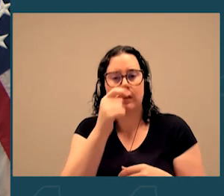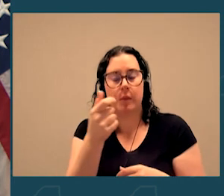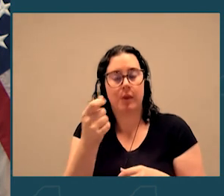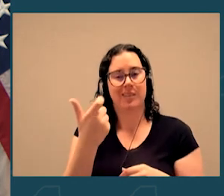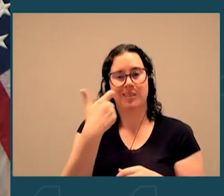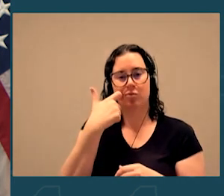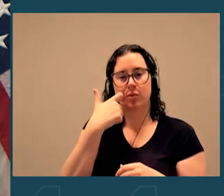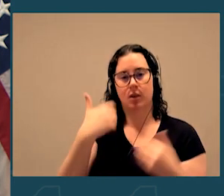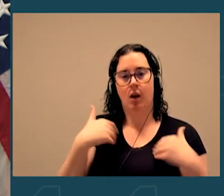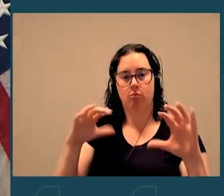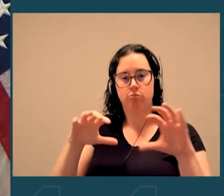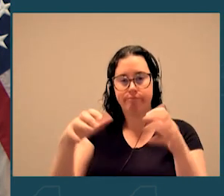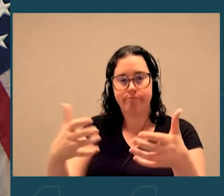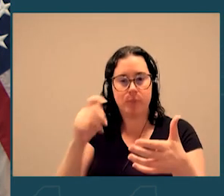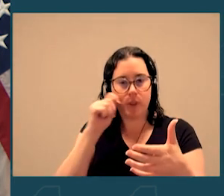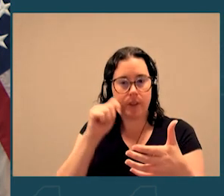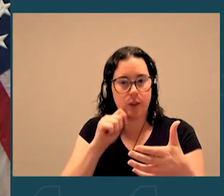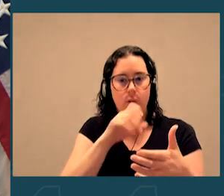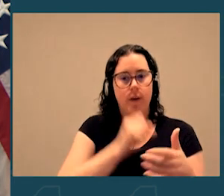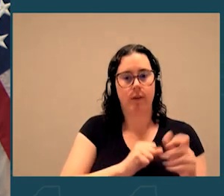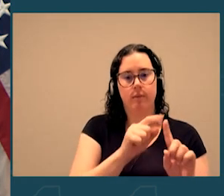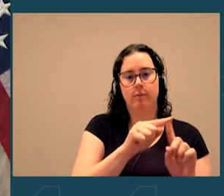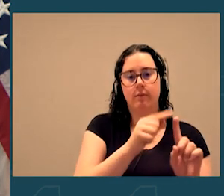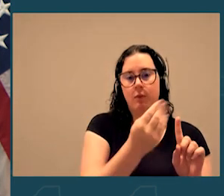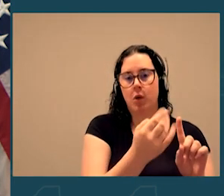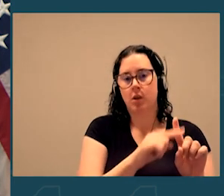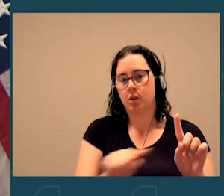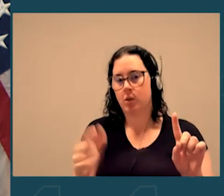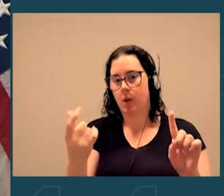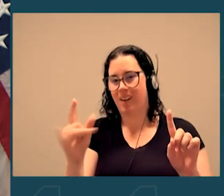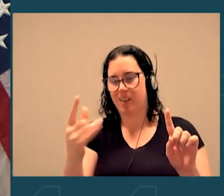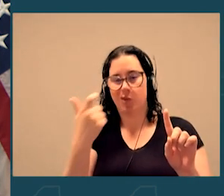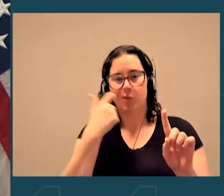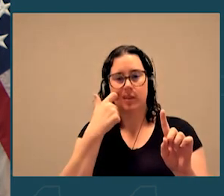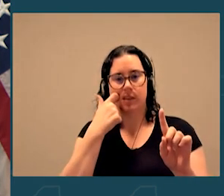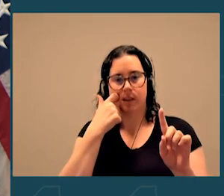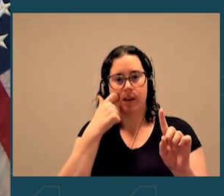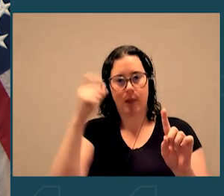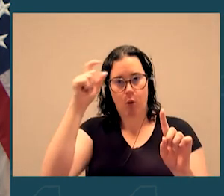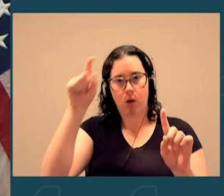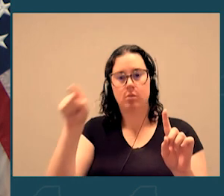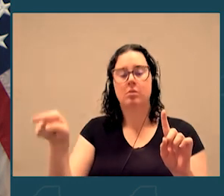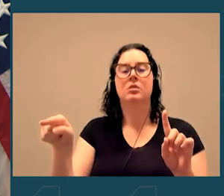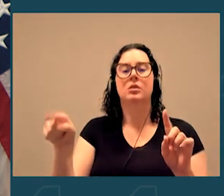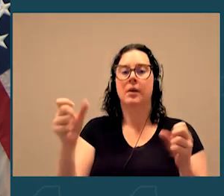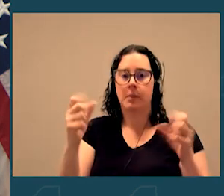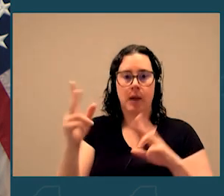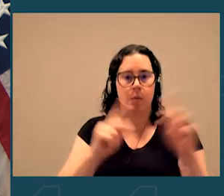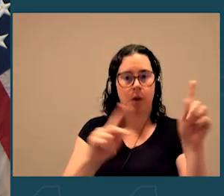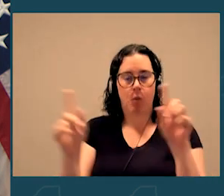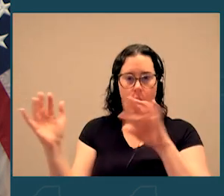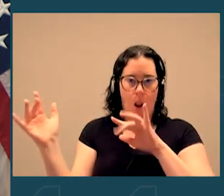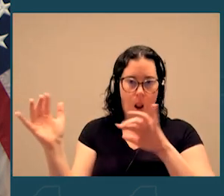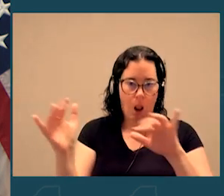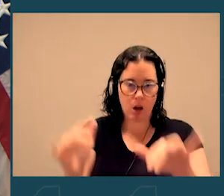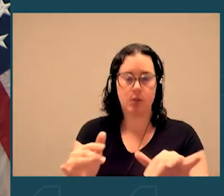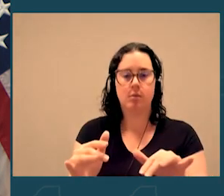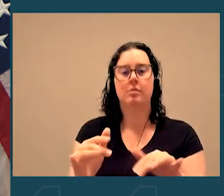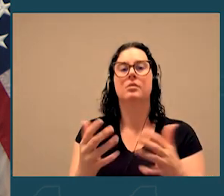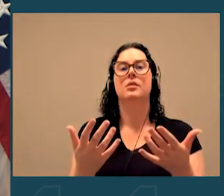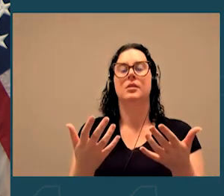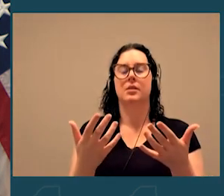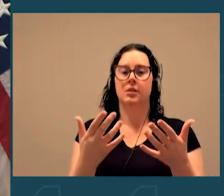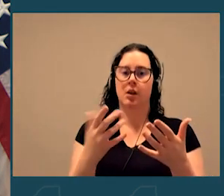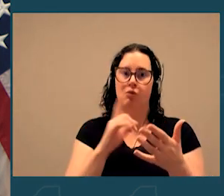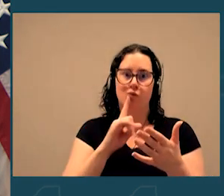teenagers, ages 14 to 18, in the Bronx recently. Kids came from all over. They had fascinating stories to